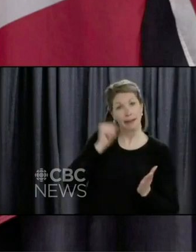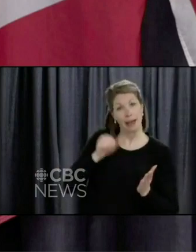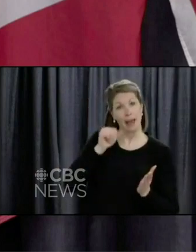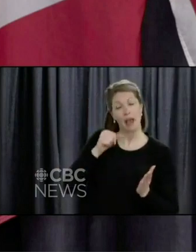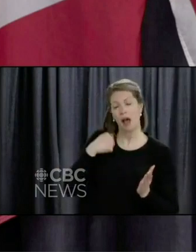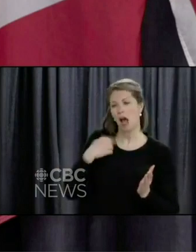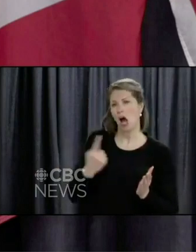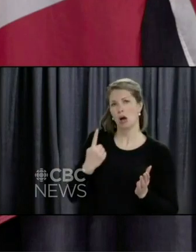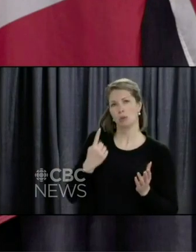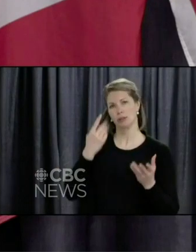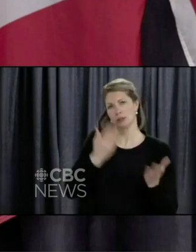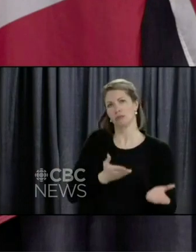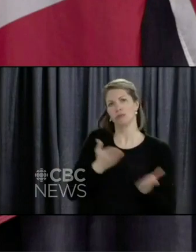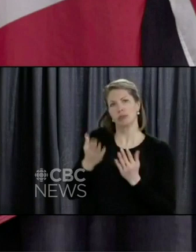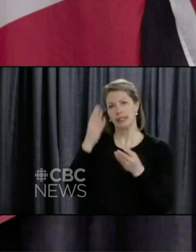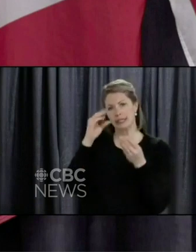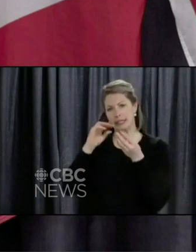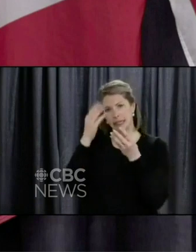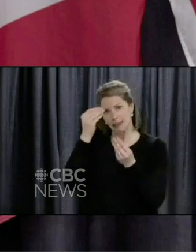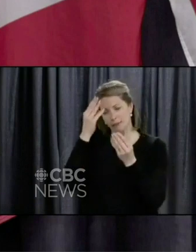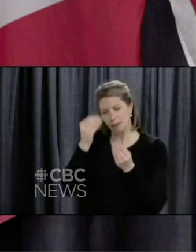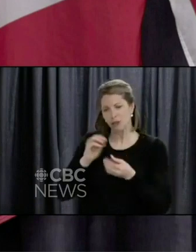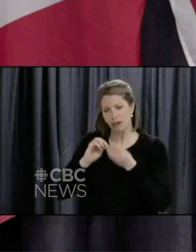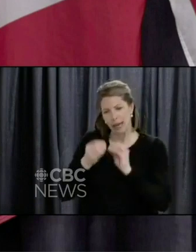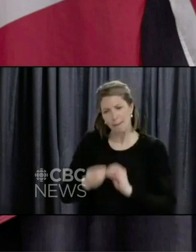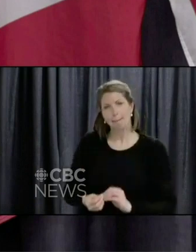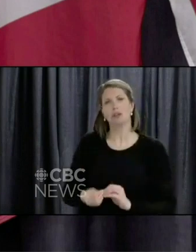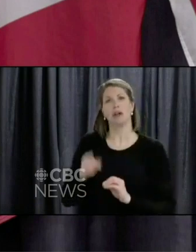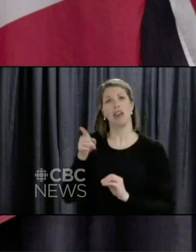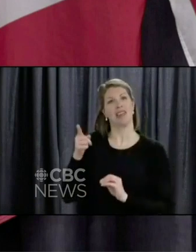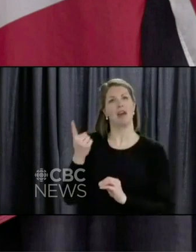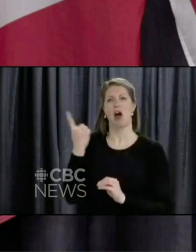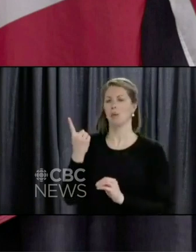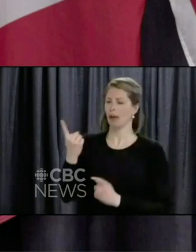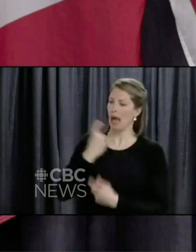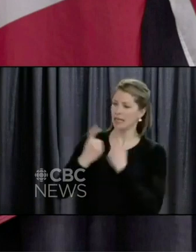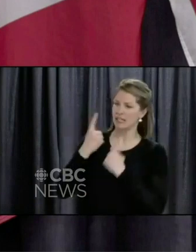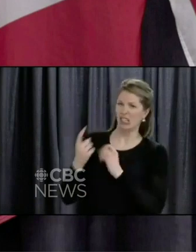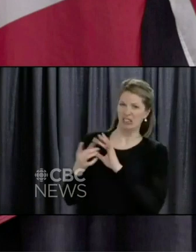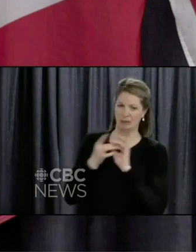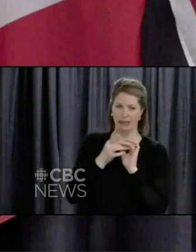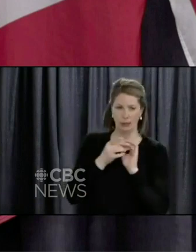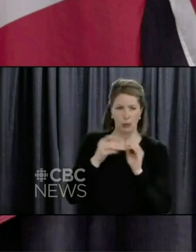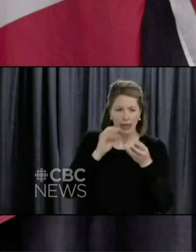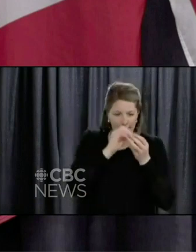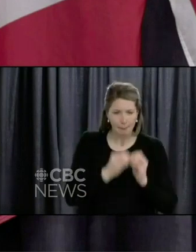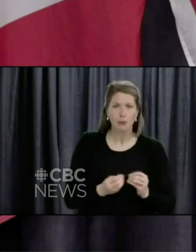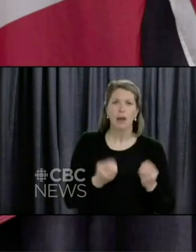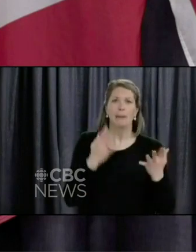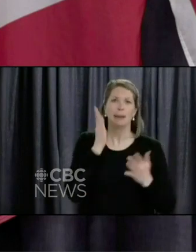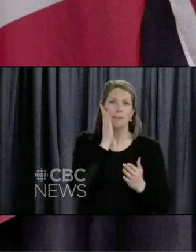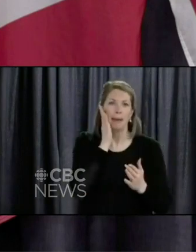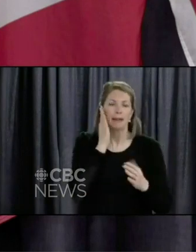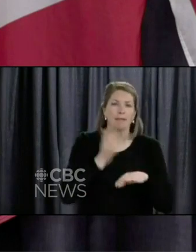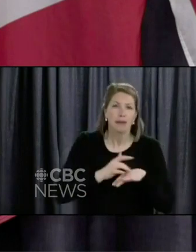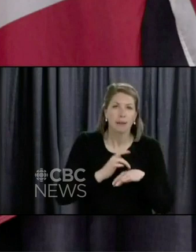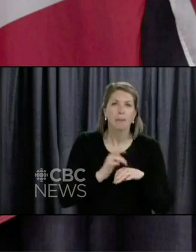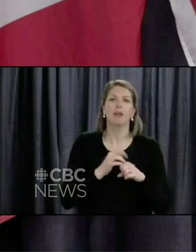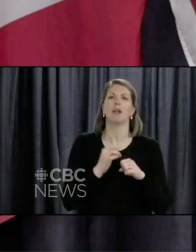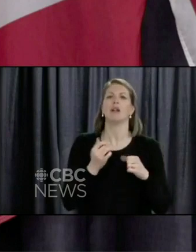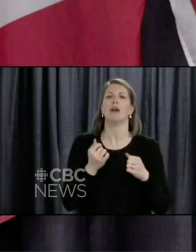Dr. Fitzgerald's for the media, because they often have, quite rightly, questions about the system and its capacity.